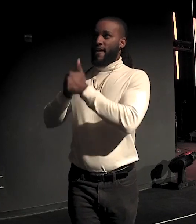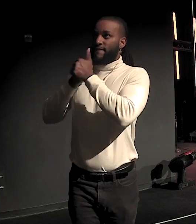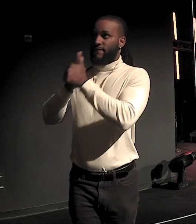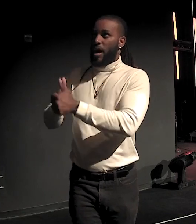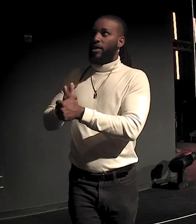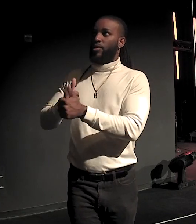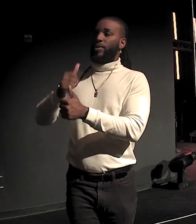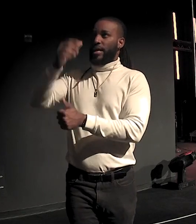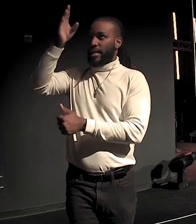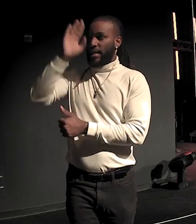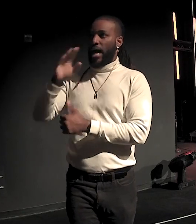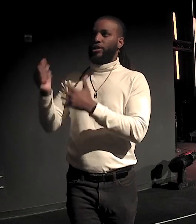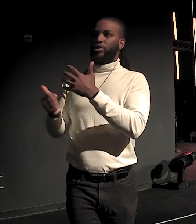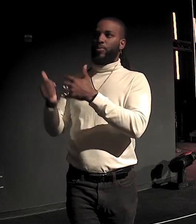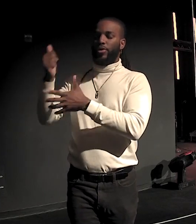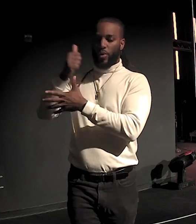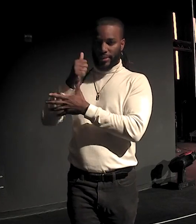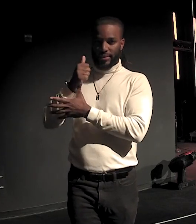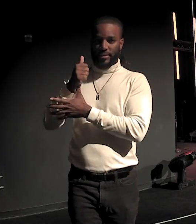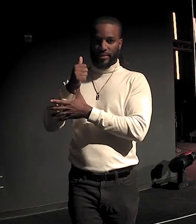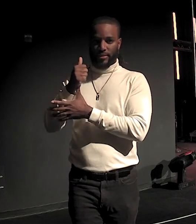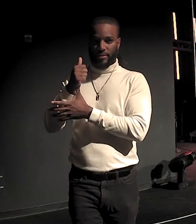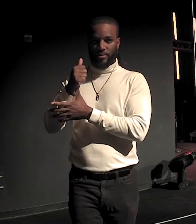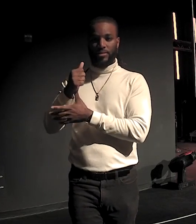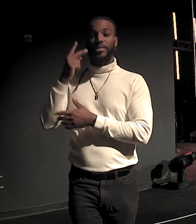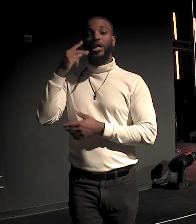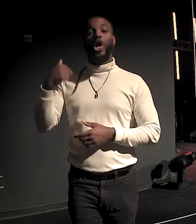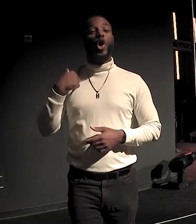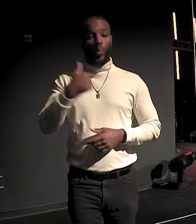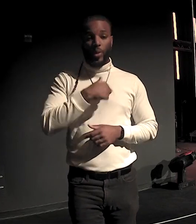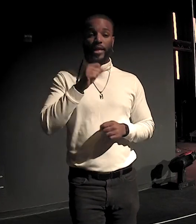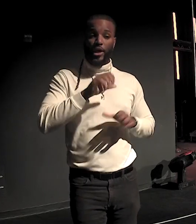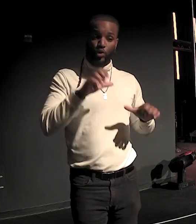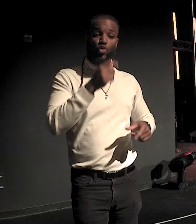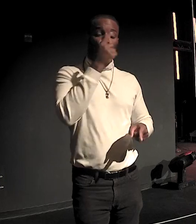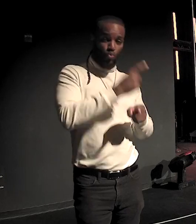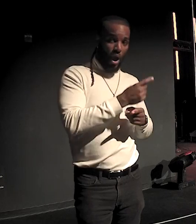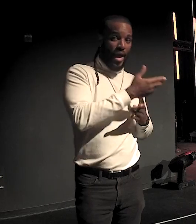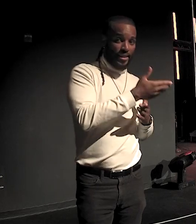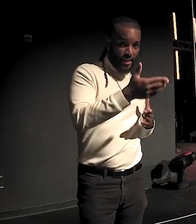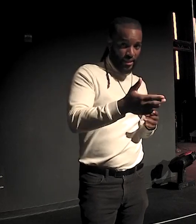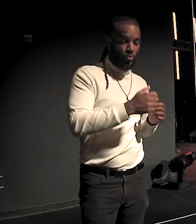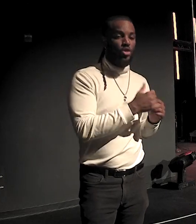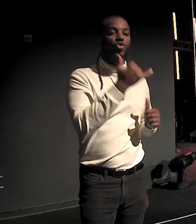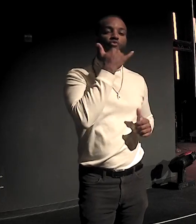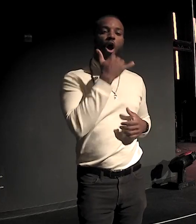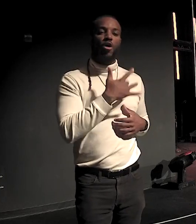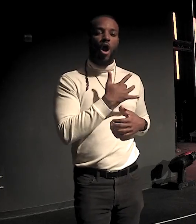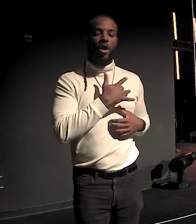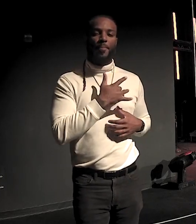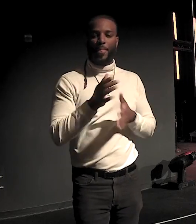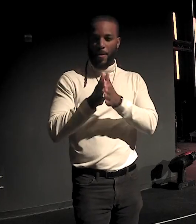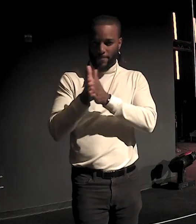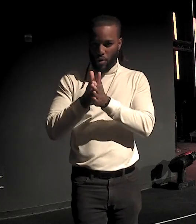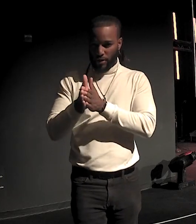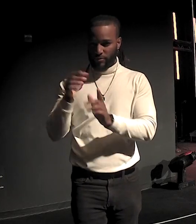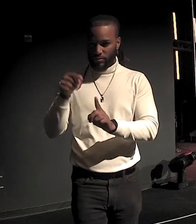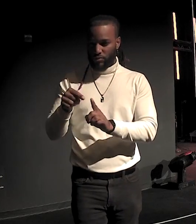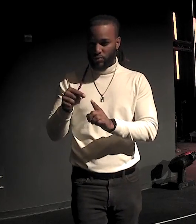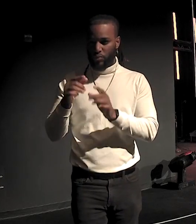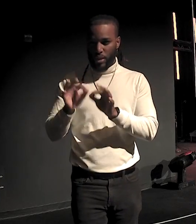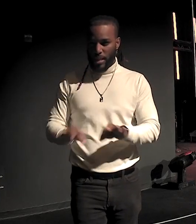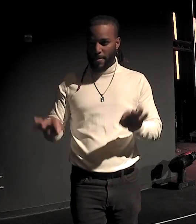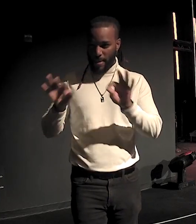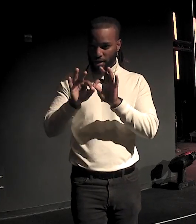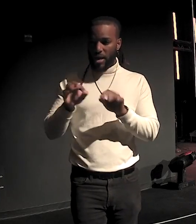the kingdom of heaven. You see, we can do the right things with the wrong heart, but motives really matter. And as we treasure